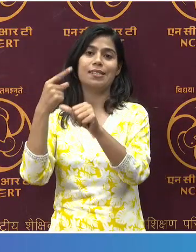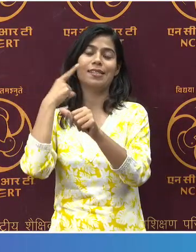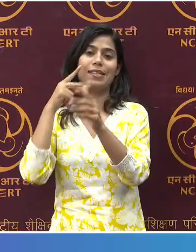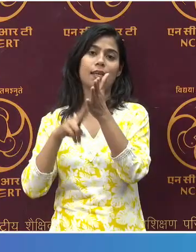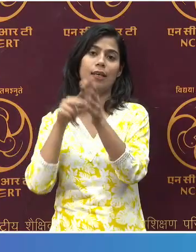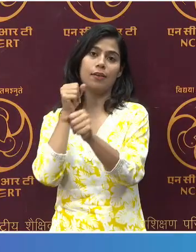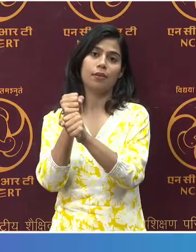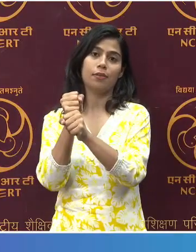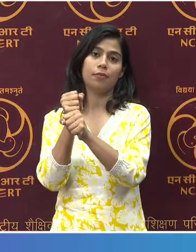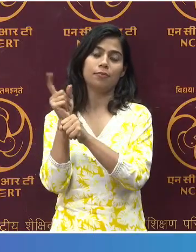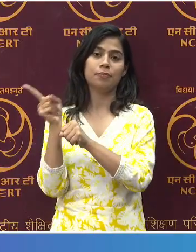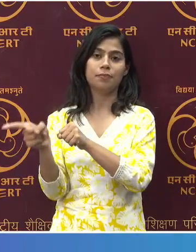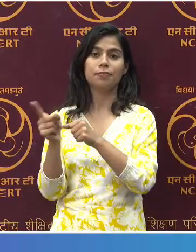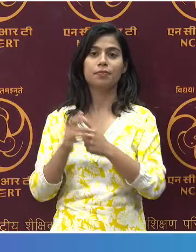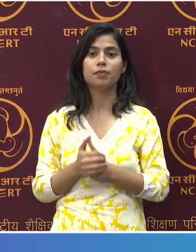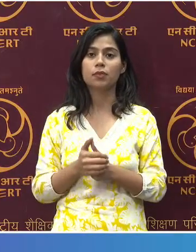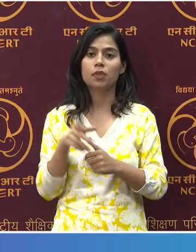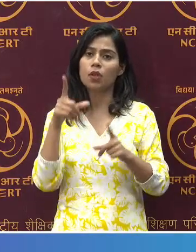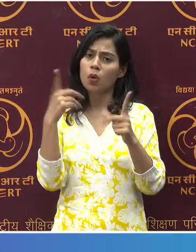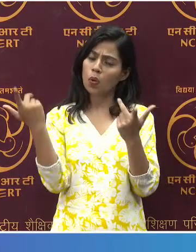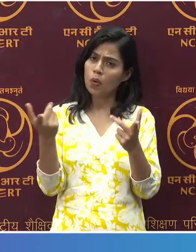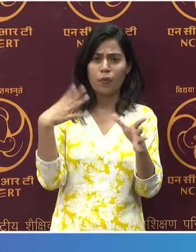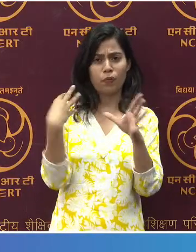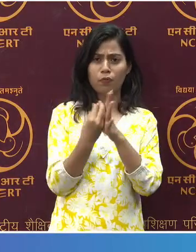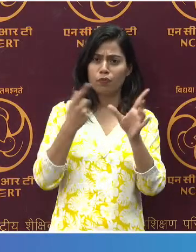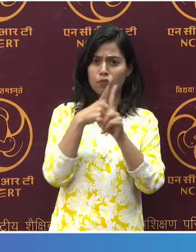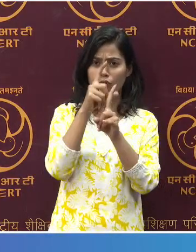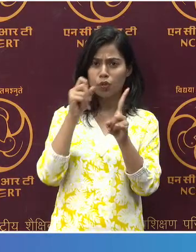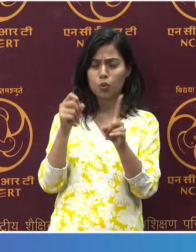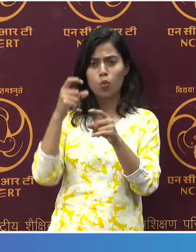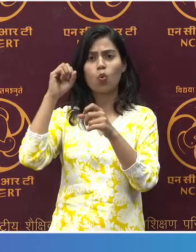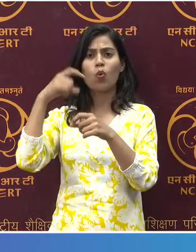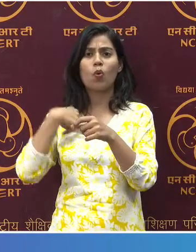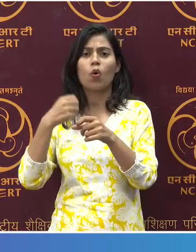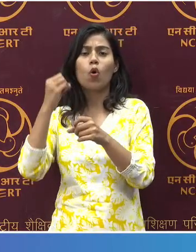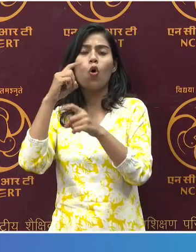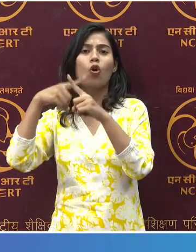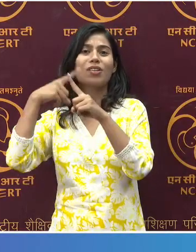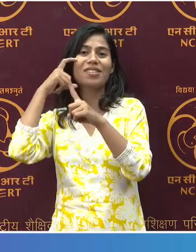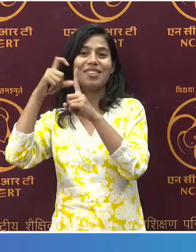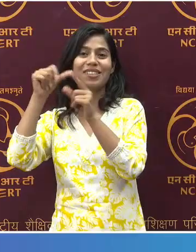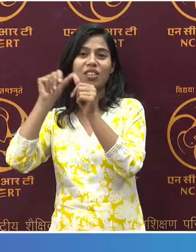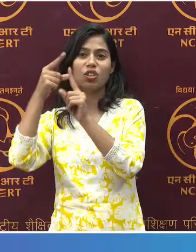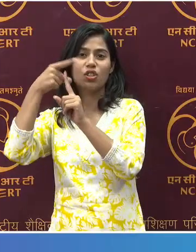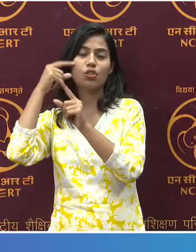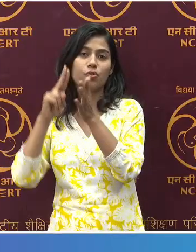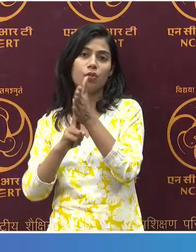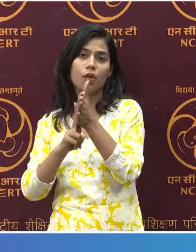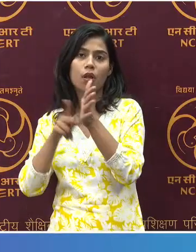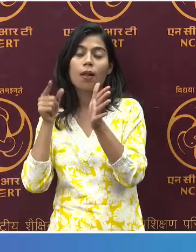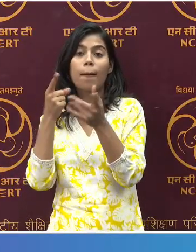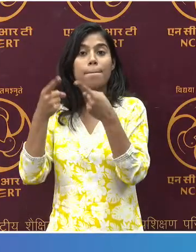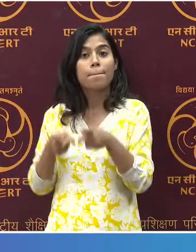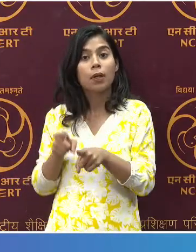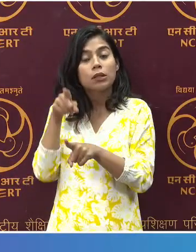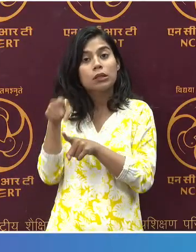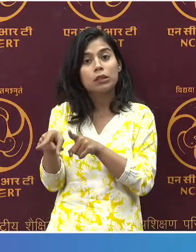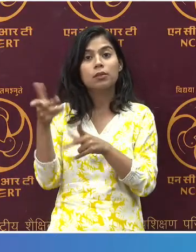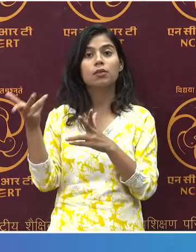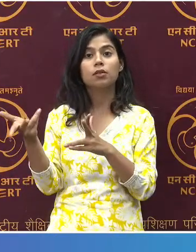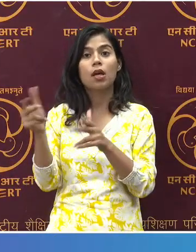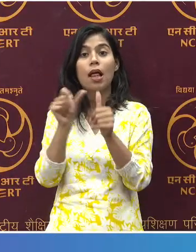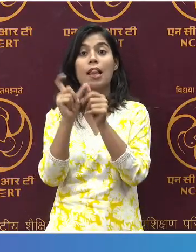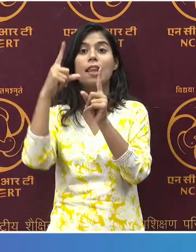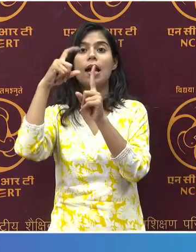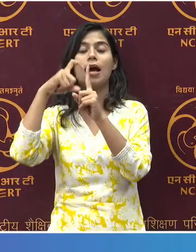KMnO4. If we do the oxidation, then the sufficiently oxidation of ethyl alcohol will be there, and we will get